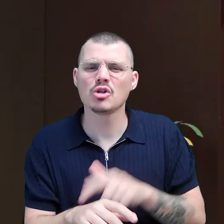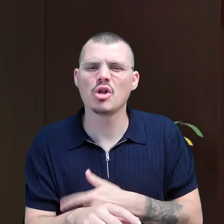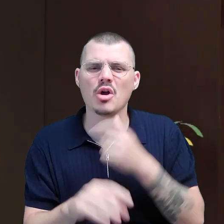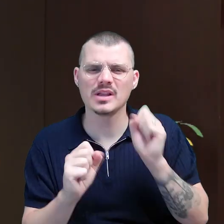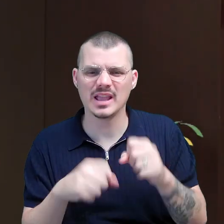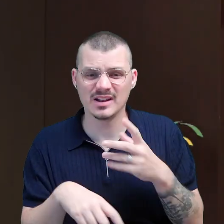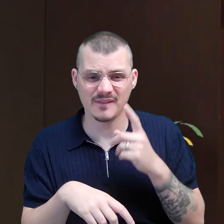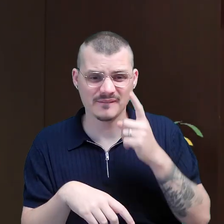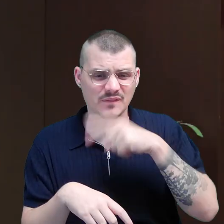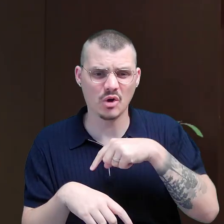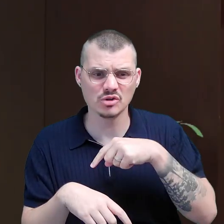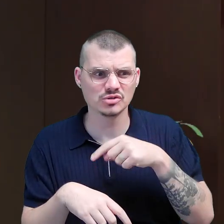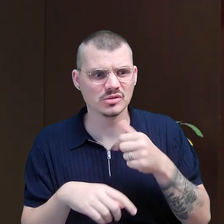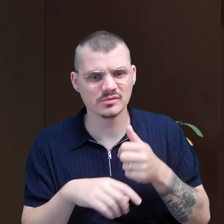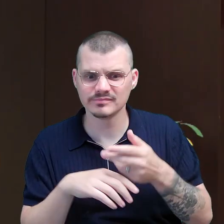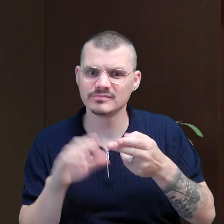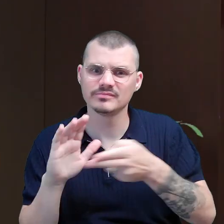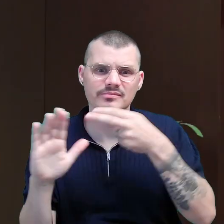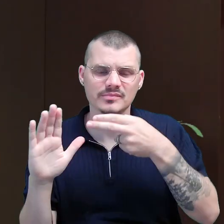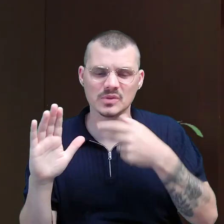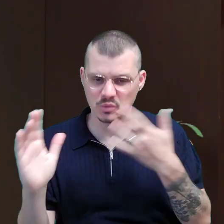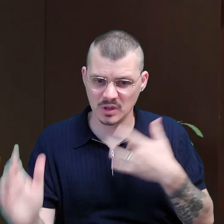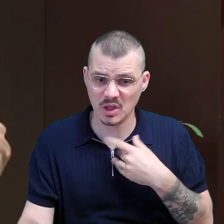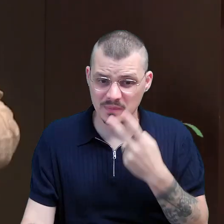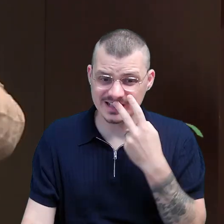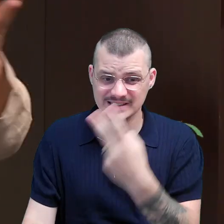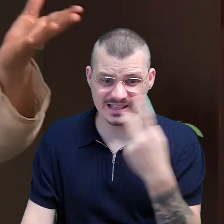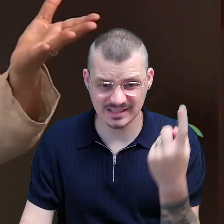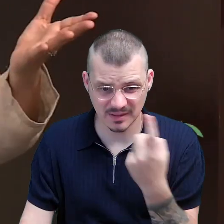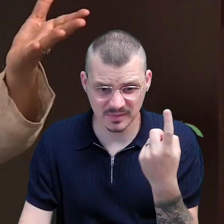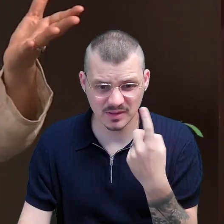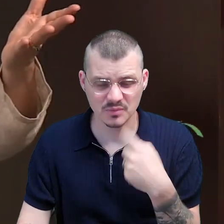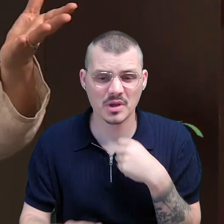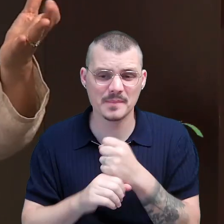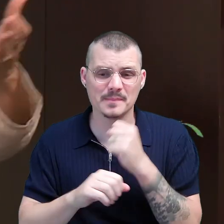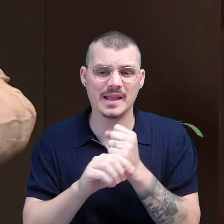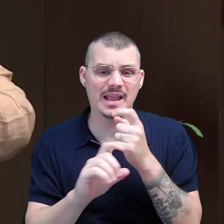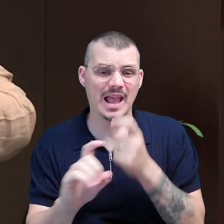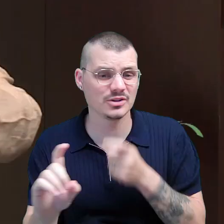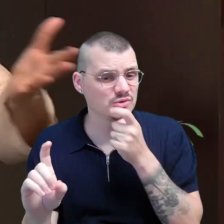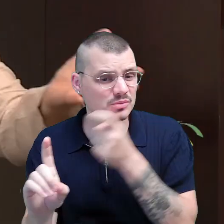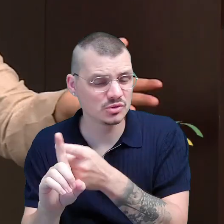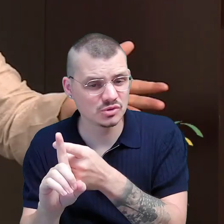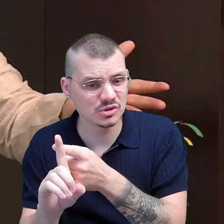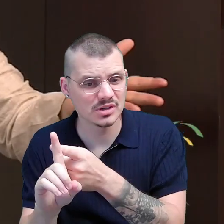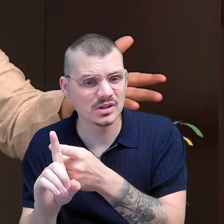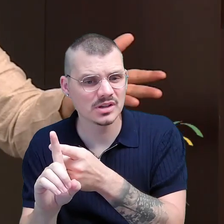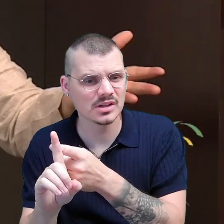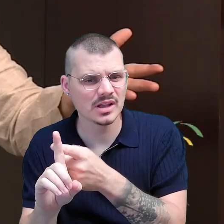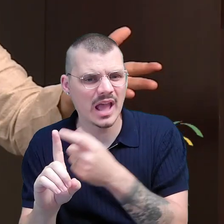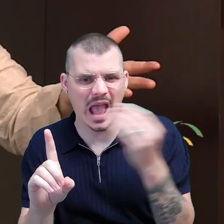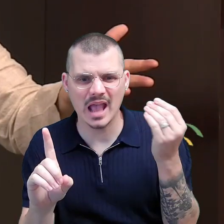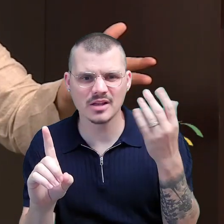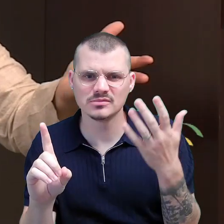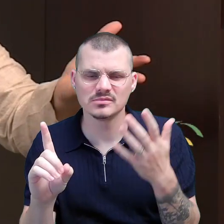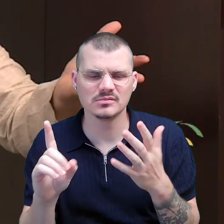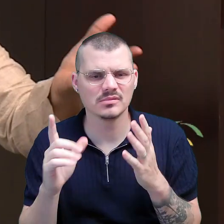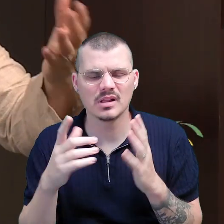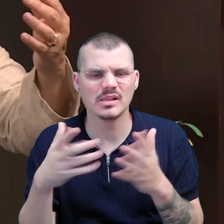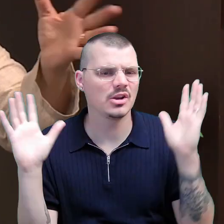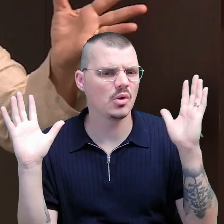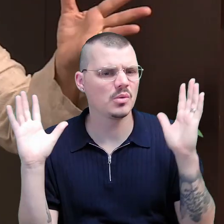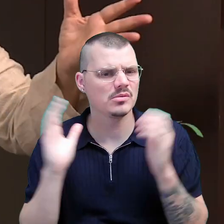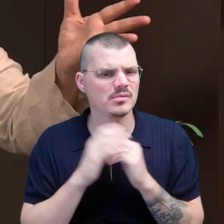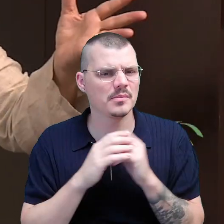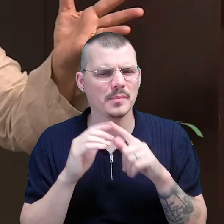long can a false formulation go on? We see something, we make an attribution, and